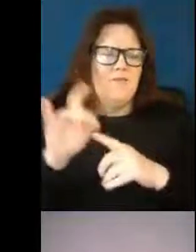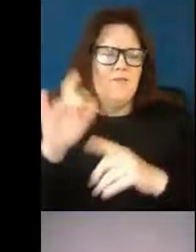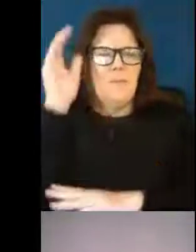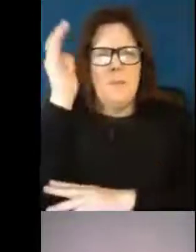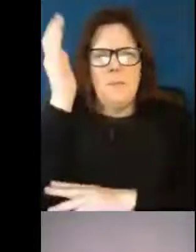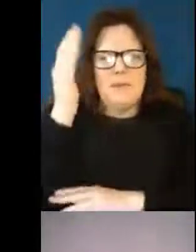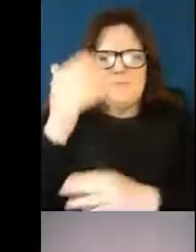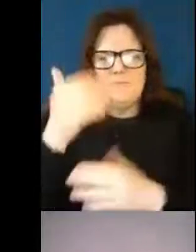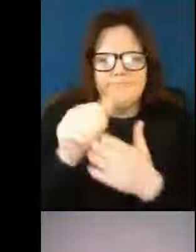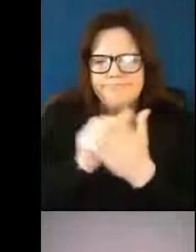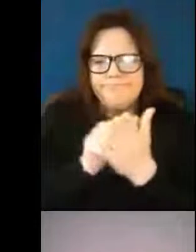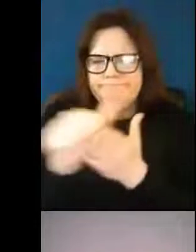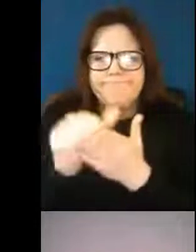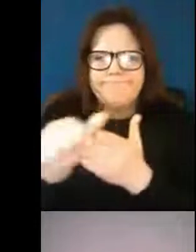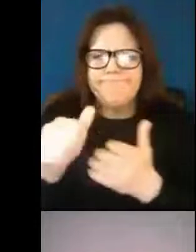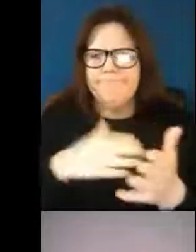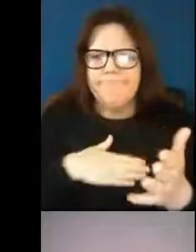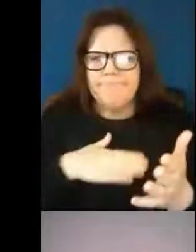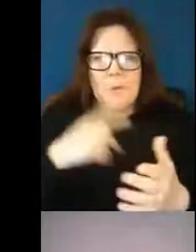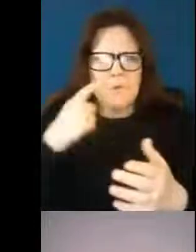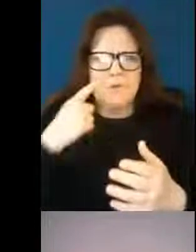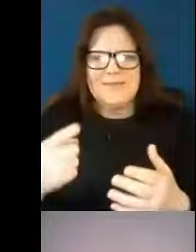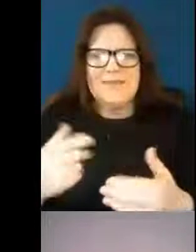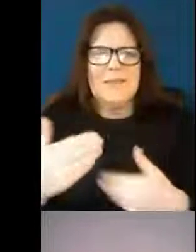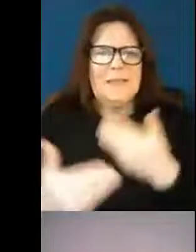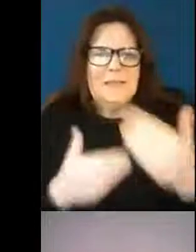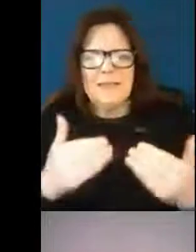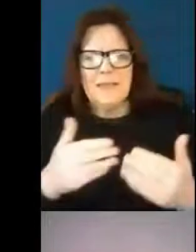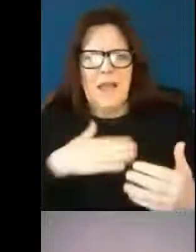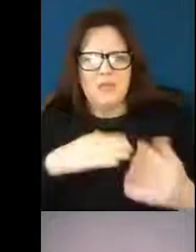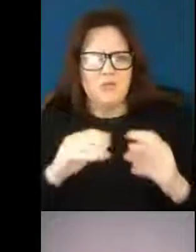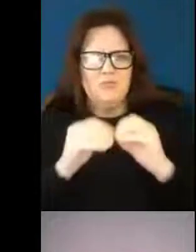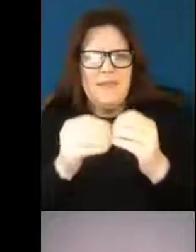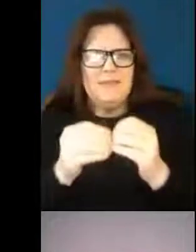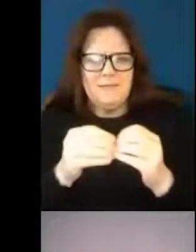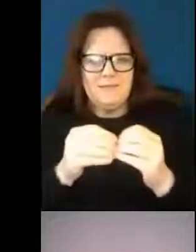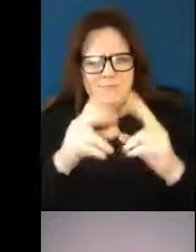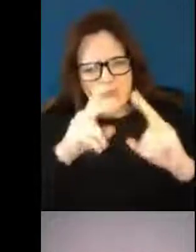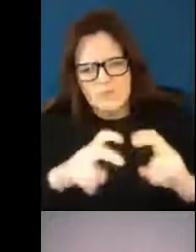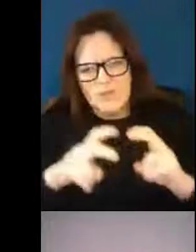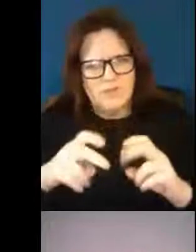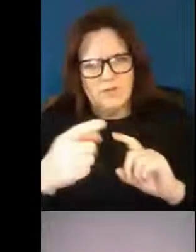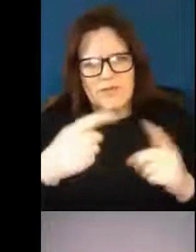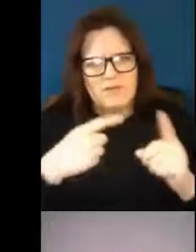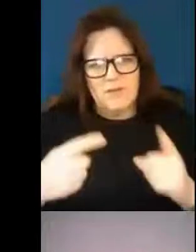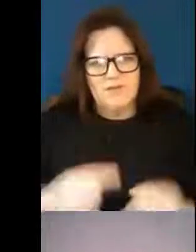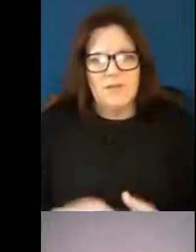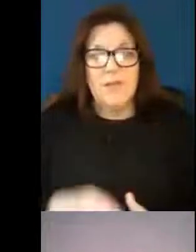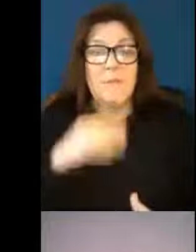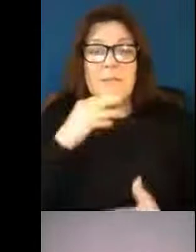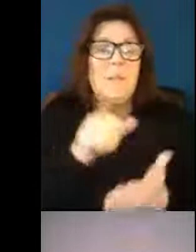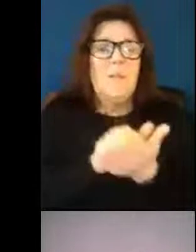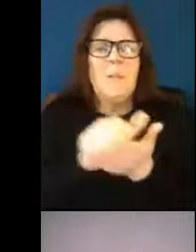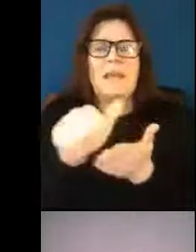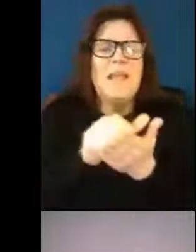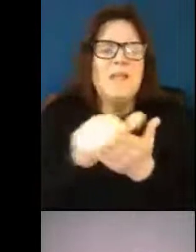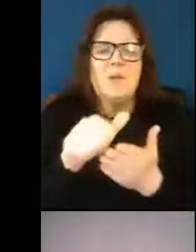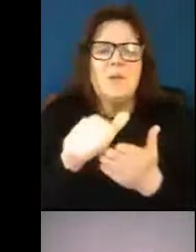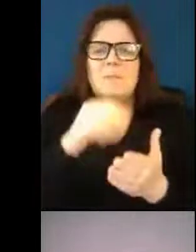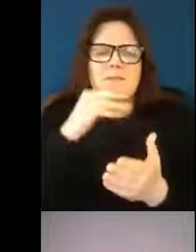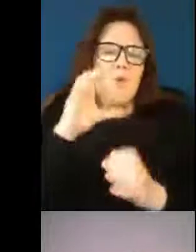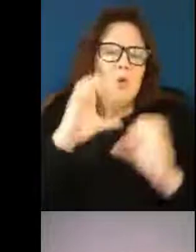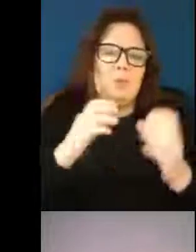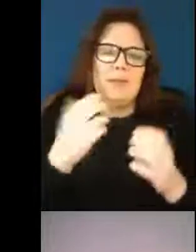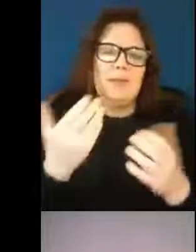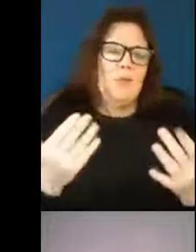publications would you like them to create as a result of their interactions? So when I say publications, it could, for